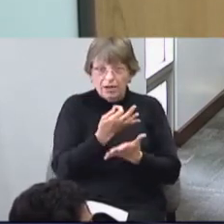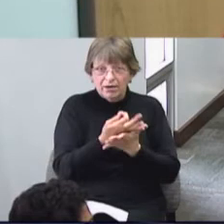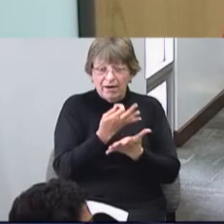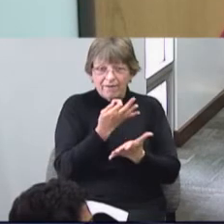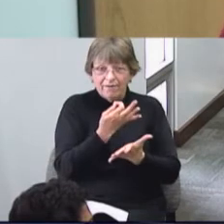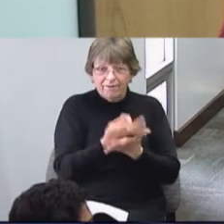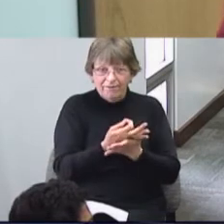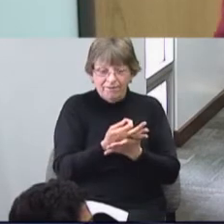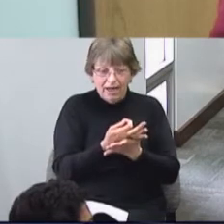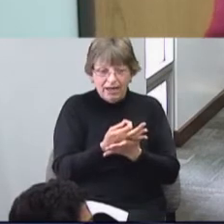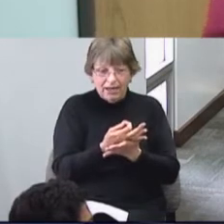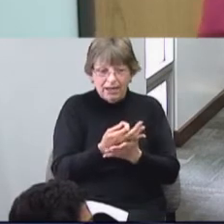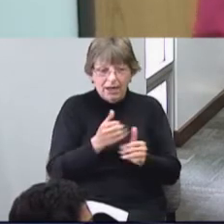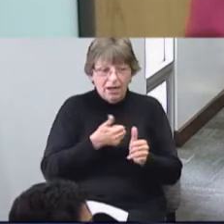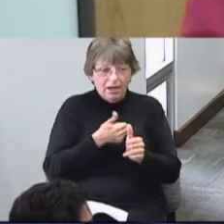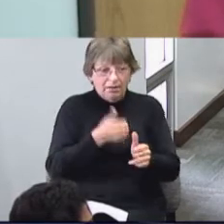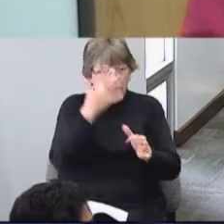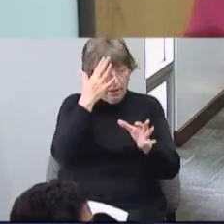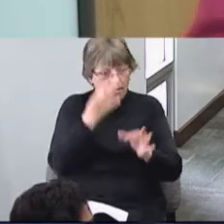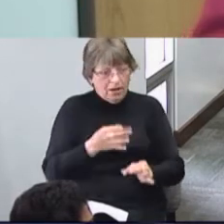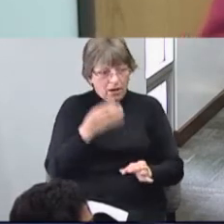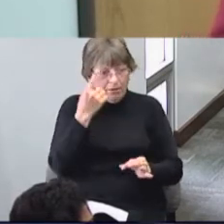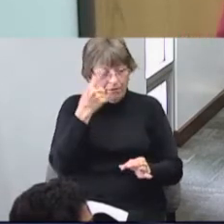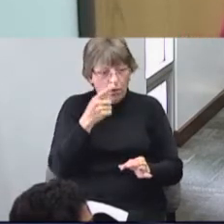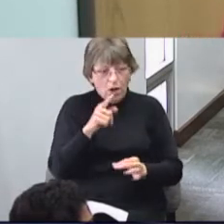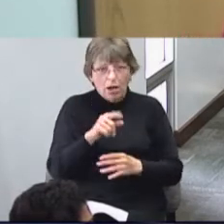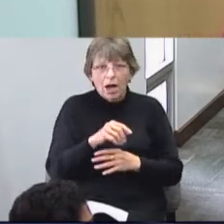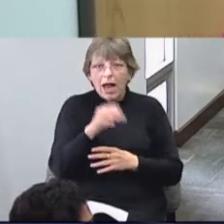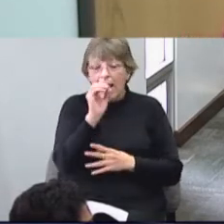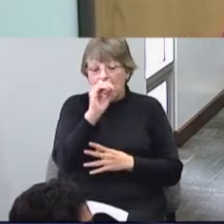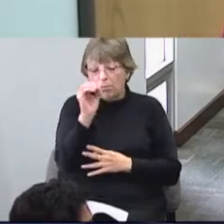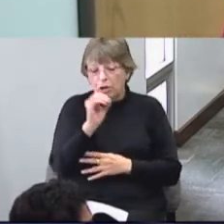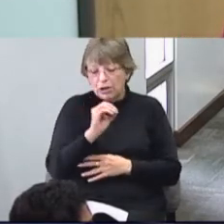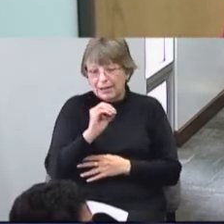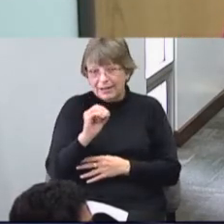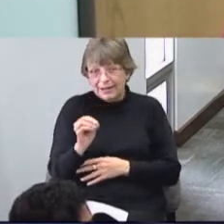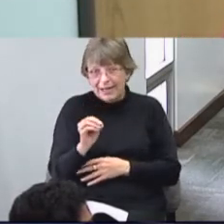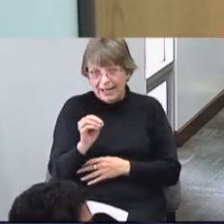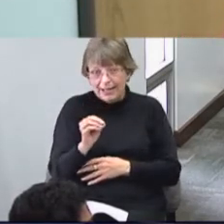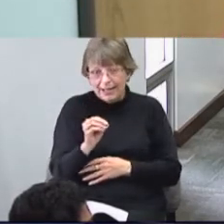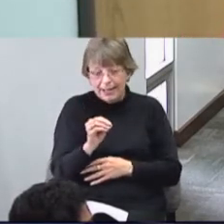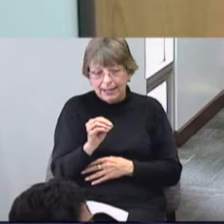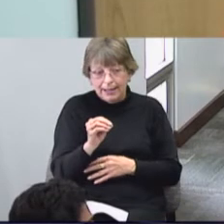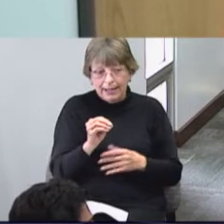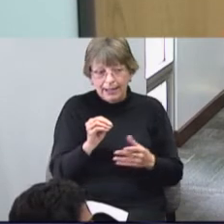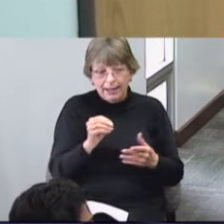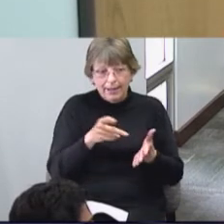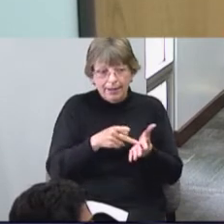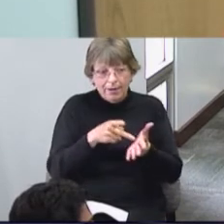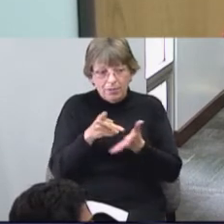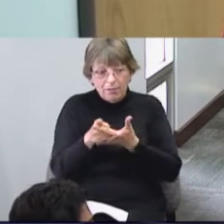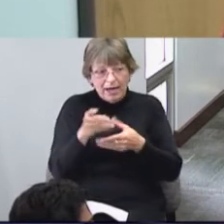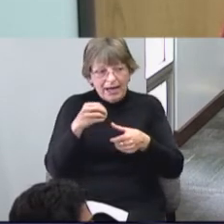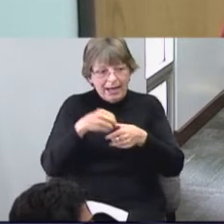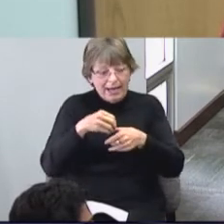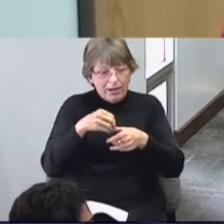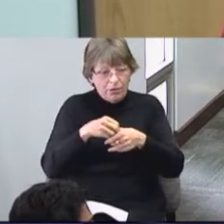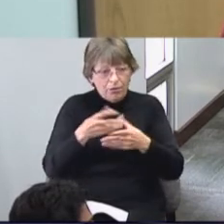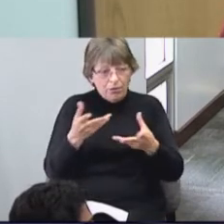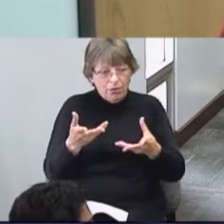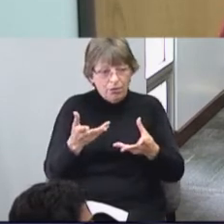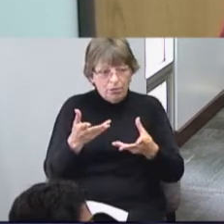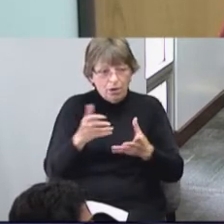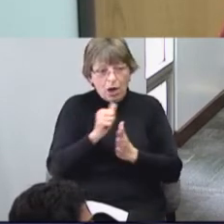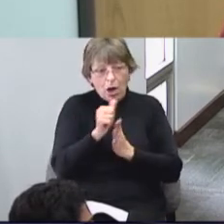would require a % for public art to be allocated from the funds for eligible capital improvement projects.